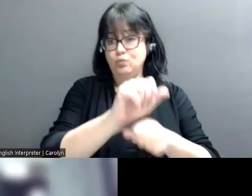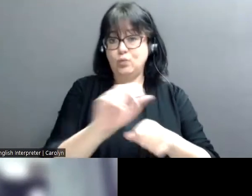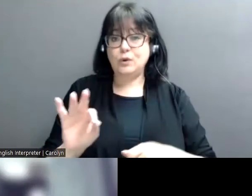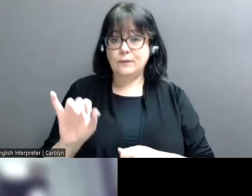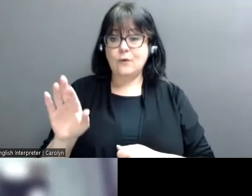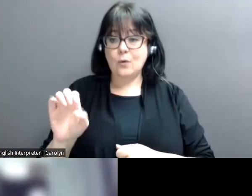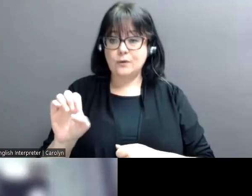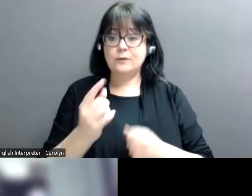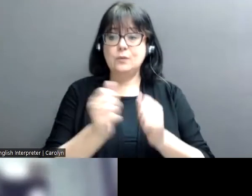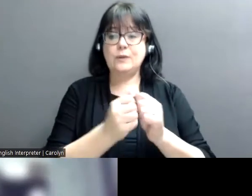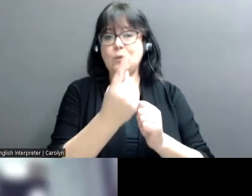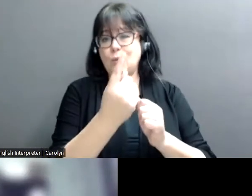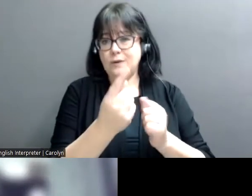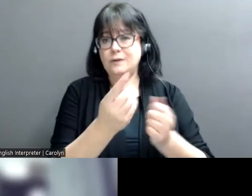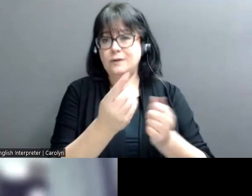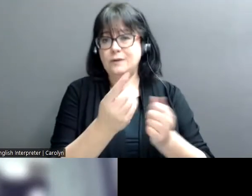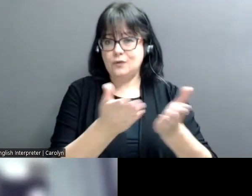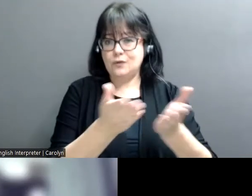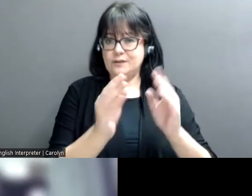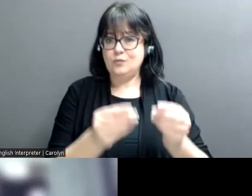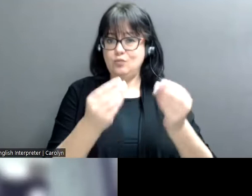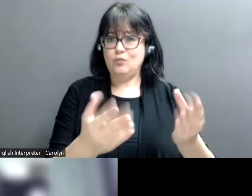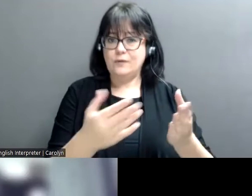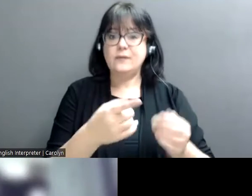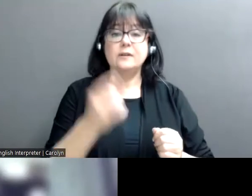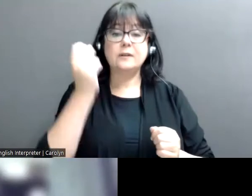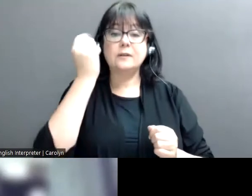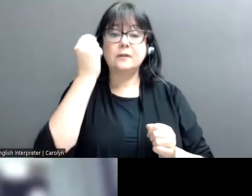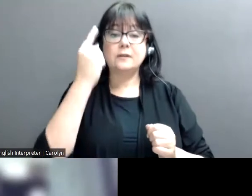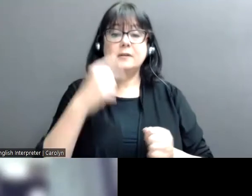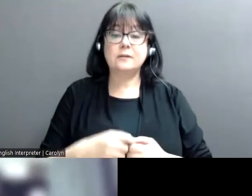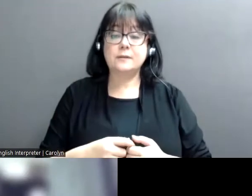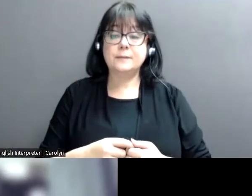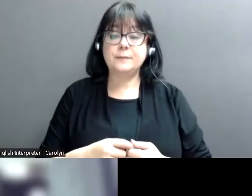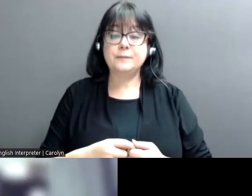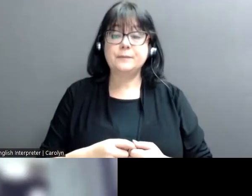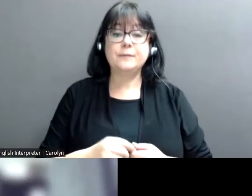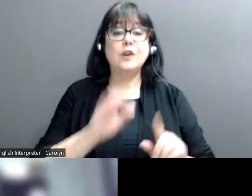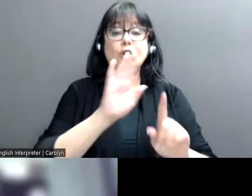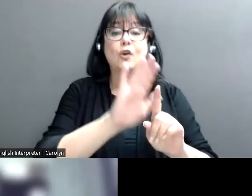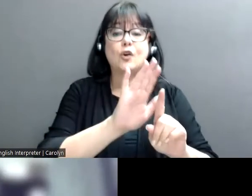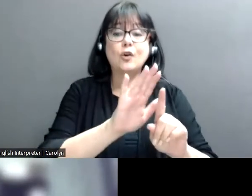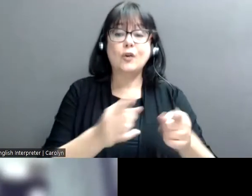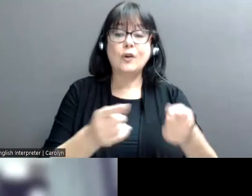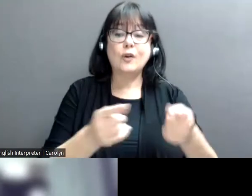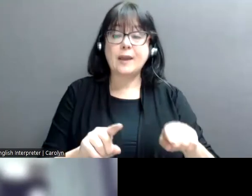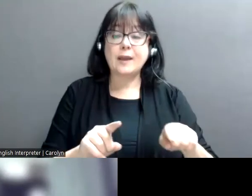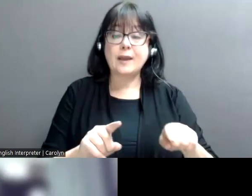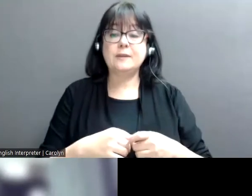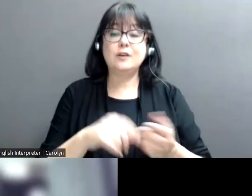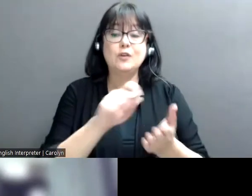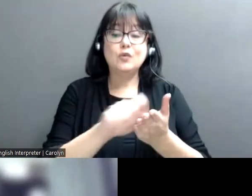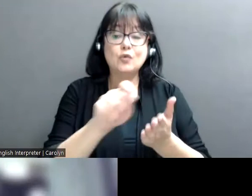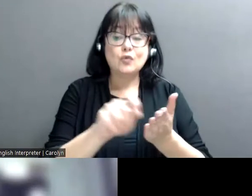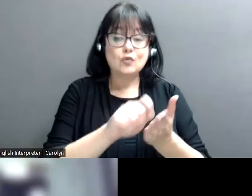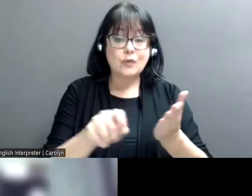provider. For her, having things written was an issue. So what was the accommodation? The supervisor at the beginning